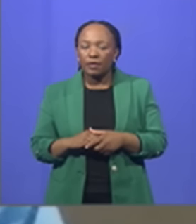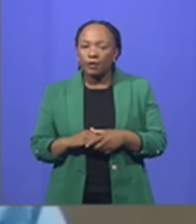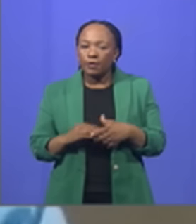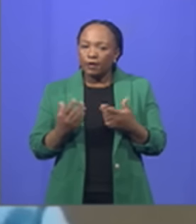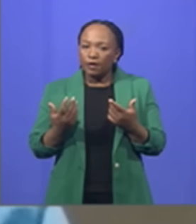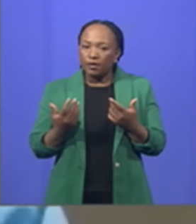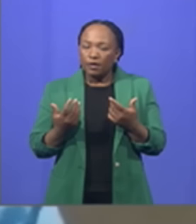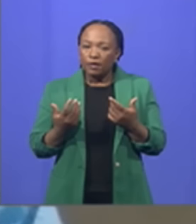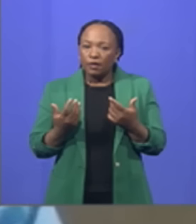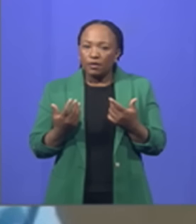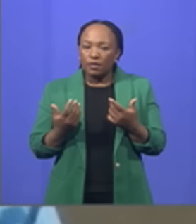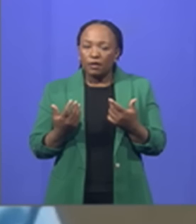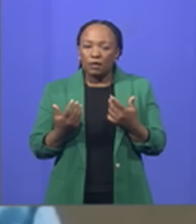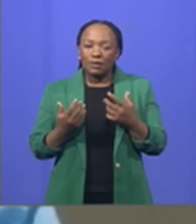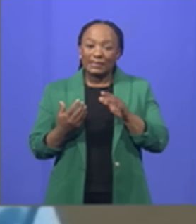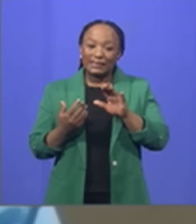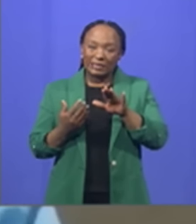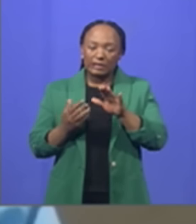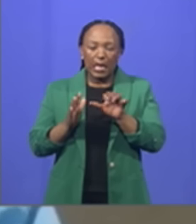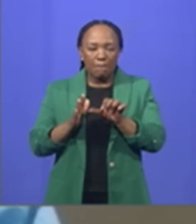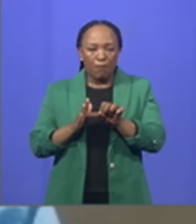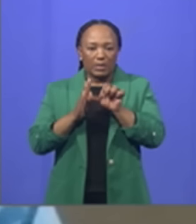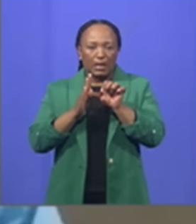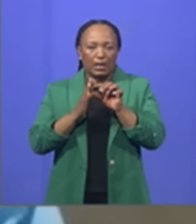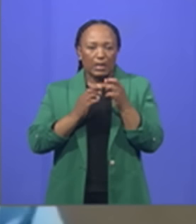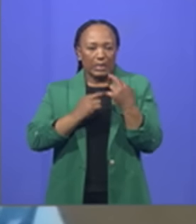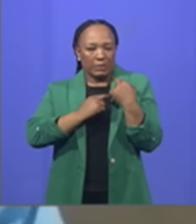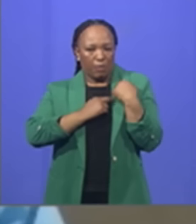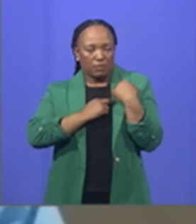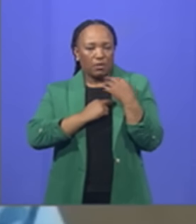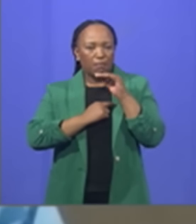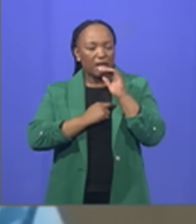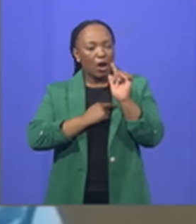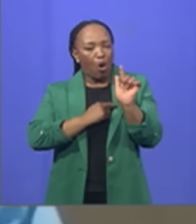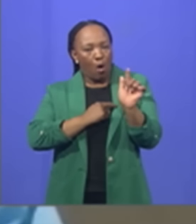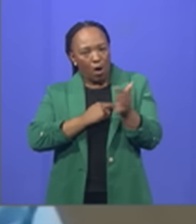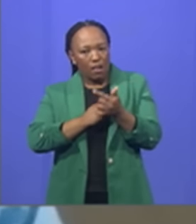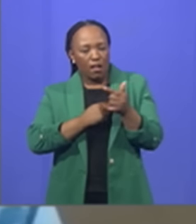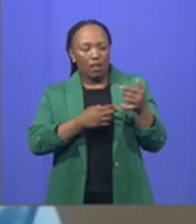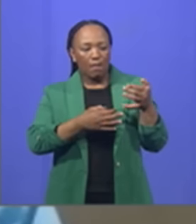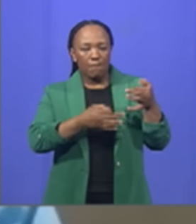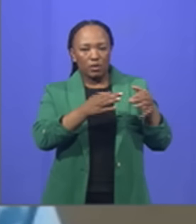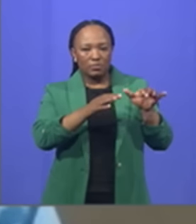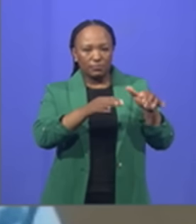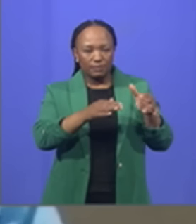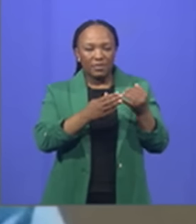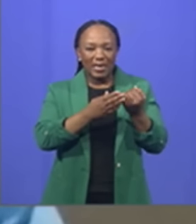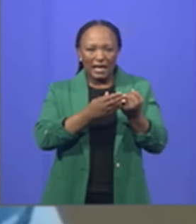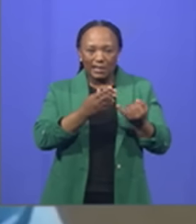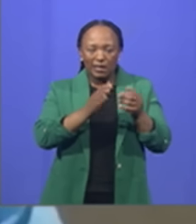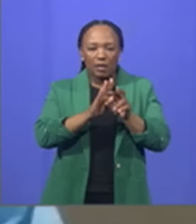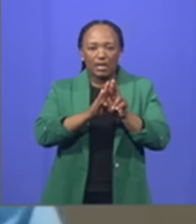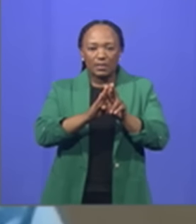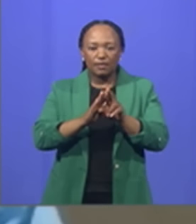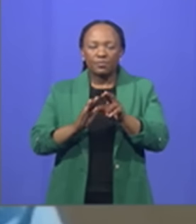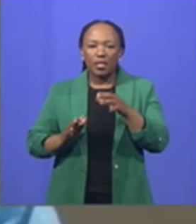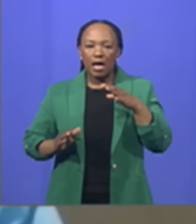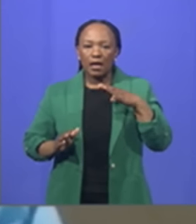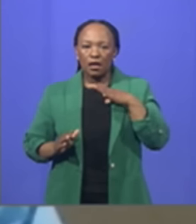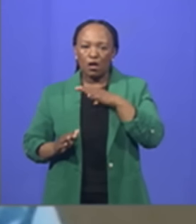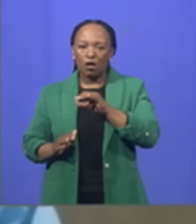go hlohleletša boikarabelo ke ga rena ka moka mekgatlo ya dipolotiki bonkgetheng ba ikemego le